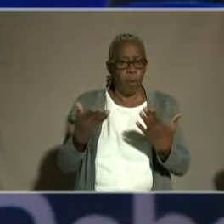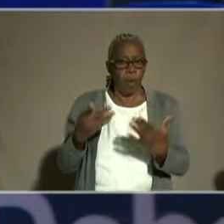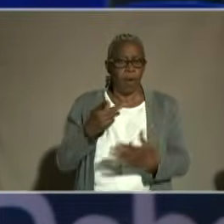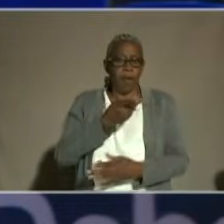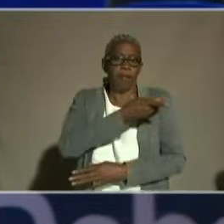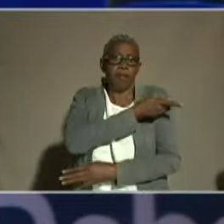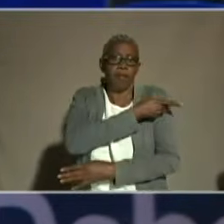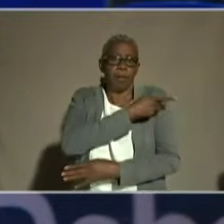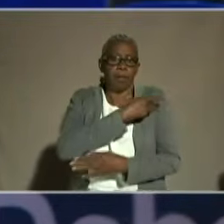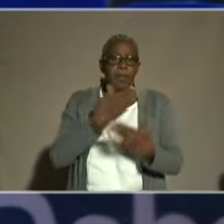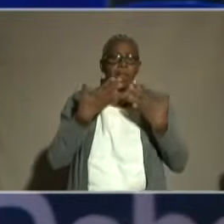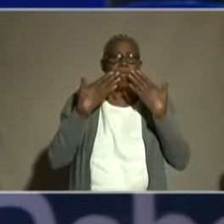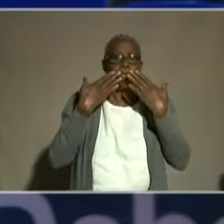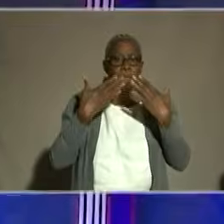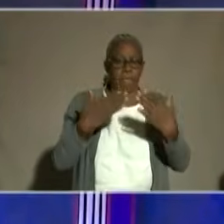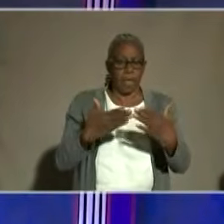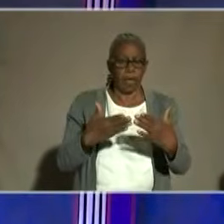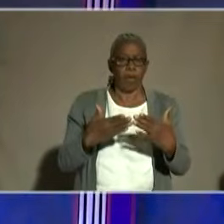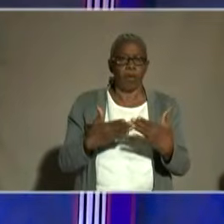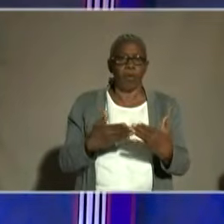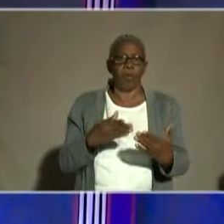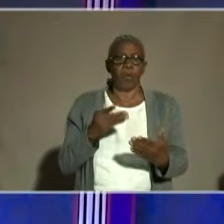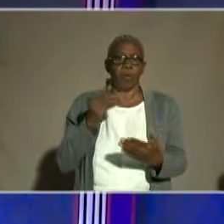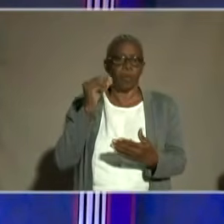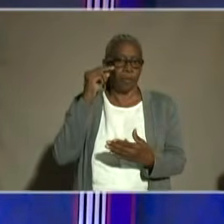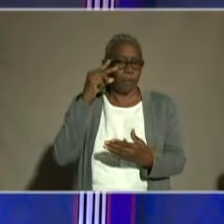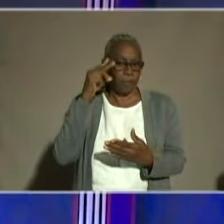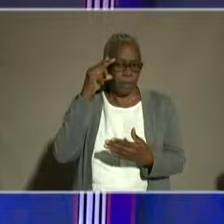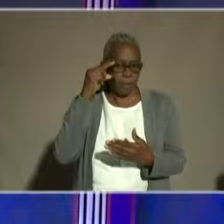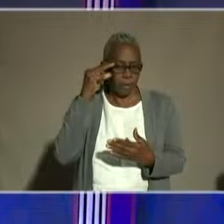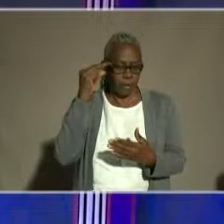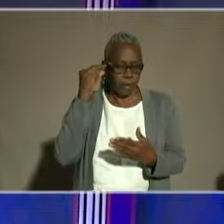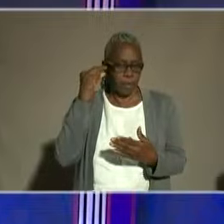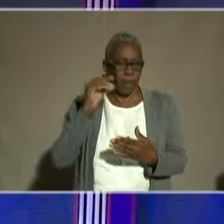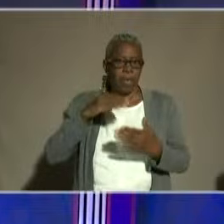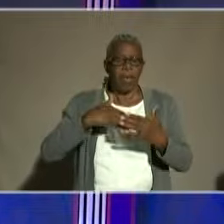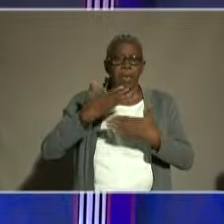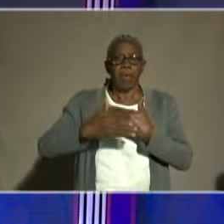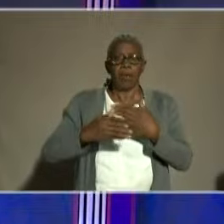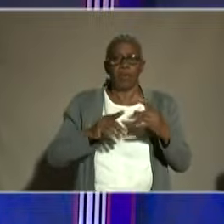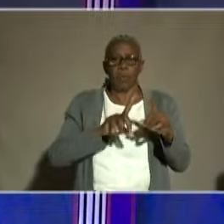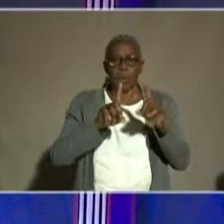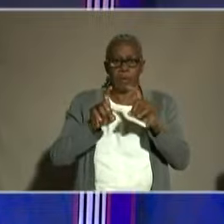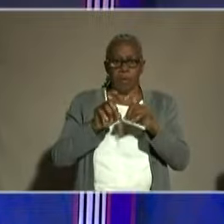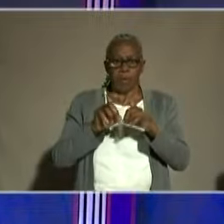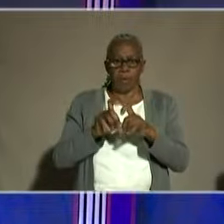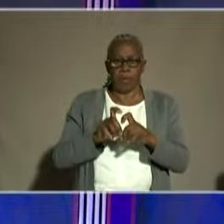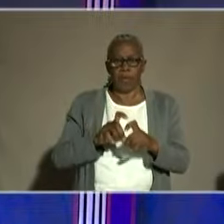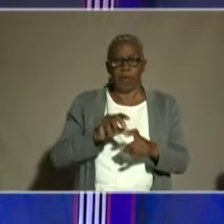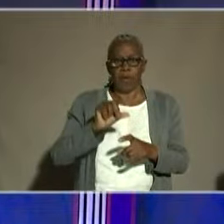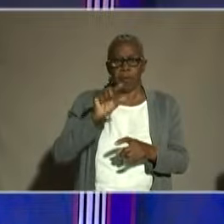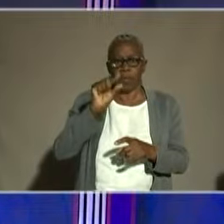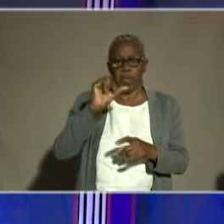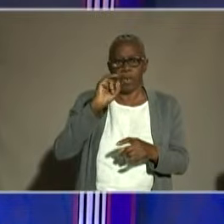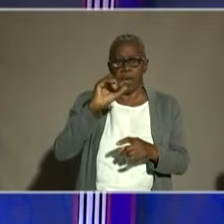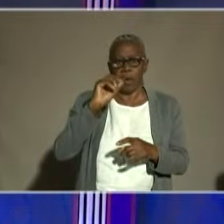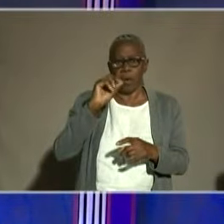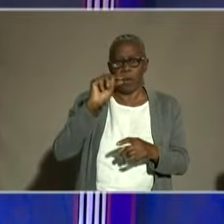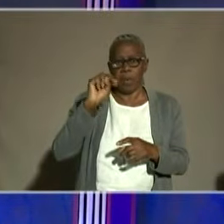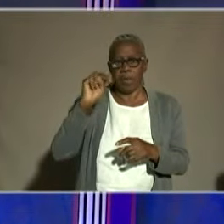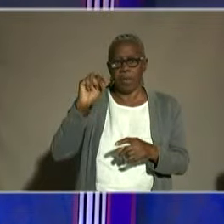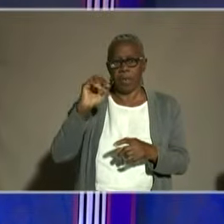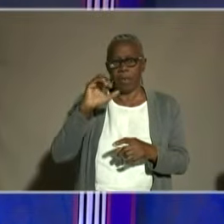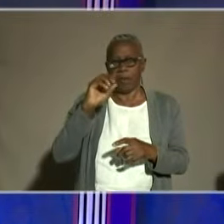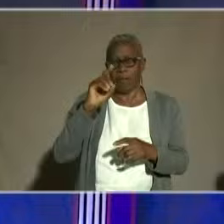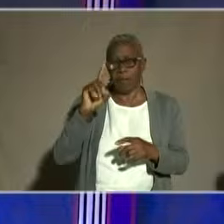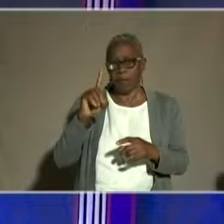Dr. Holness. Thank you, Dr. Holness. Our next question is from Giovanni Dennis, and it goes to Dr. Holness. Dr.